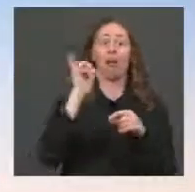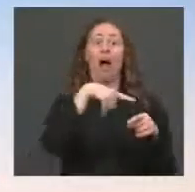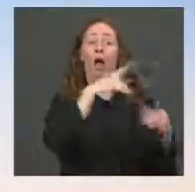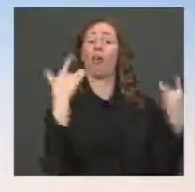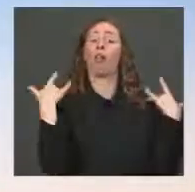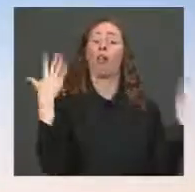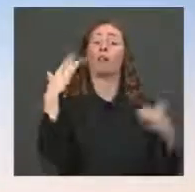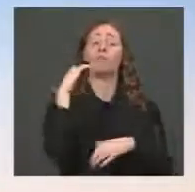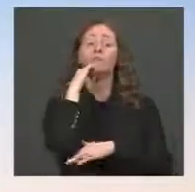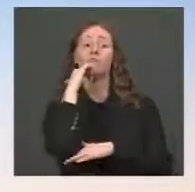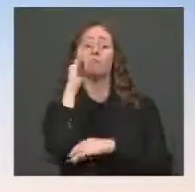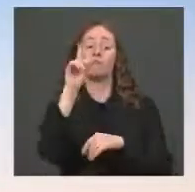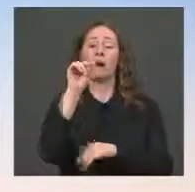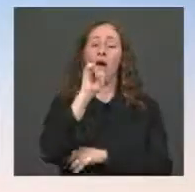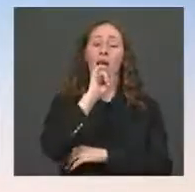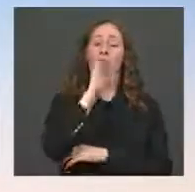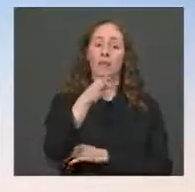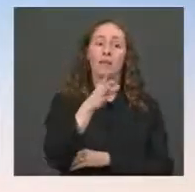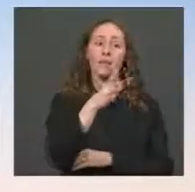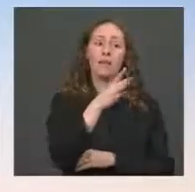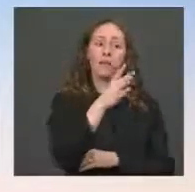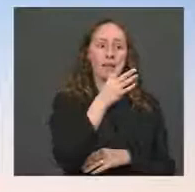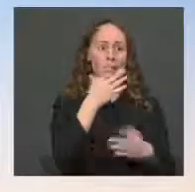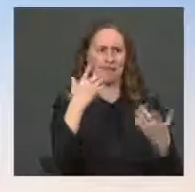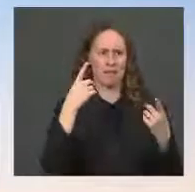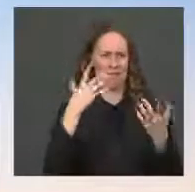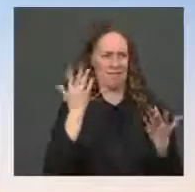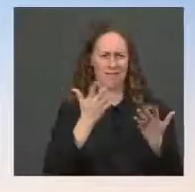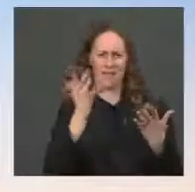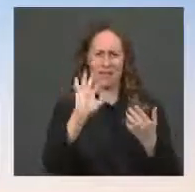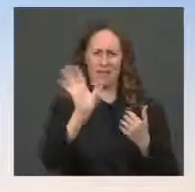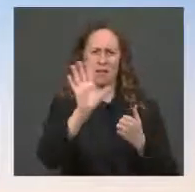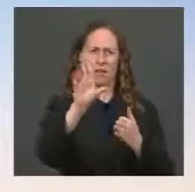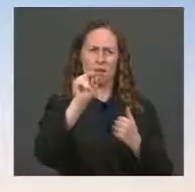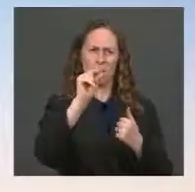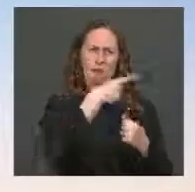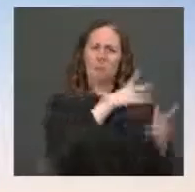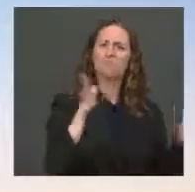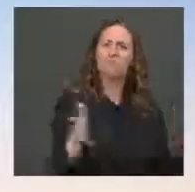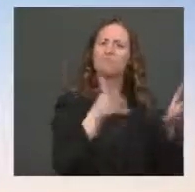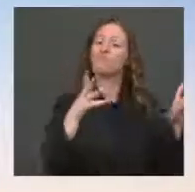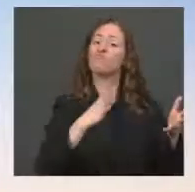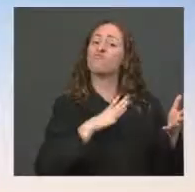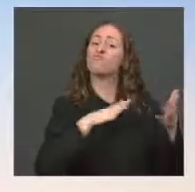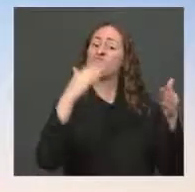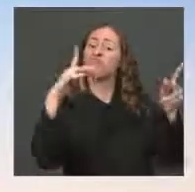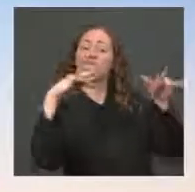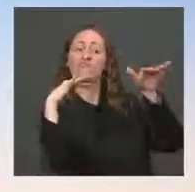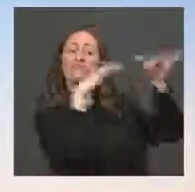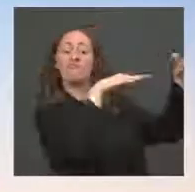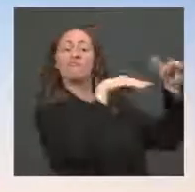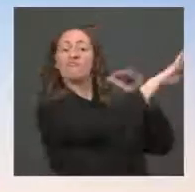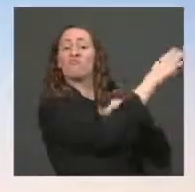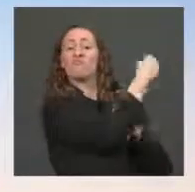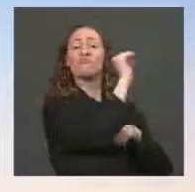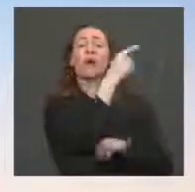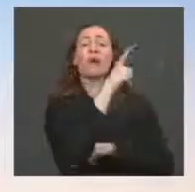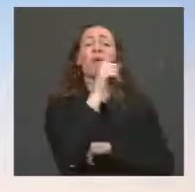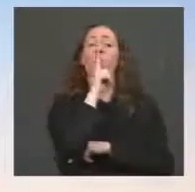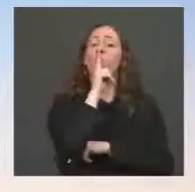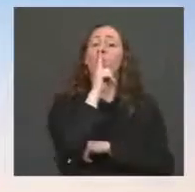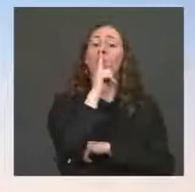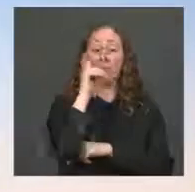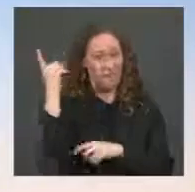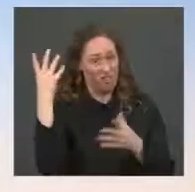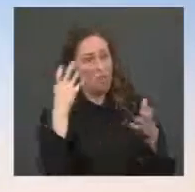the president of the United States and the leader of their party fomented an insurrection, and many of them were silent. Go ahead. Jen, thank you. The Larry